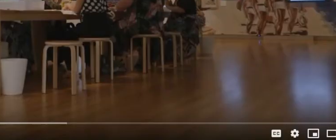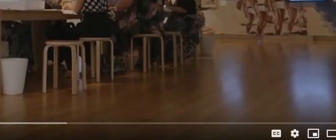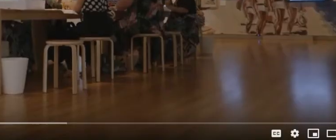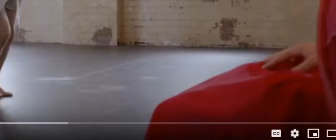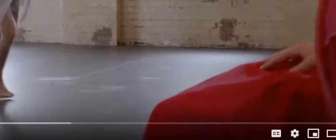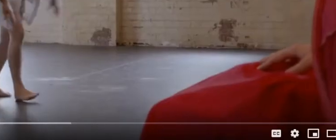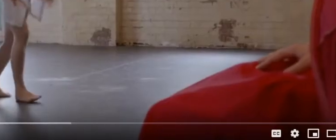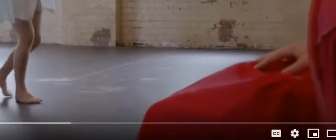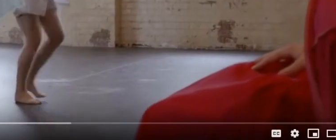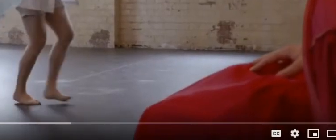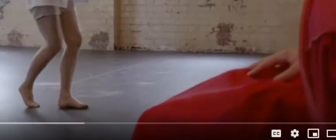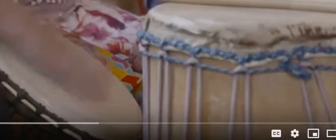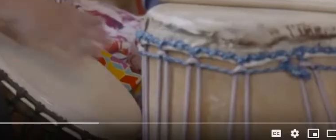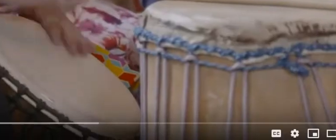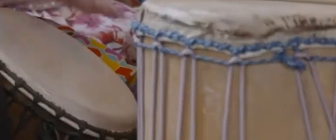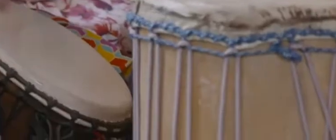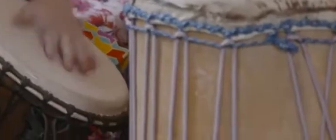that.